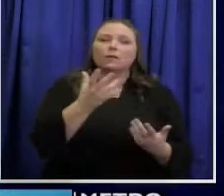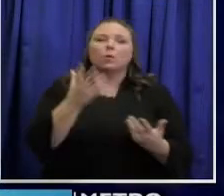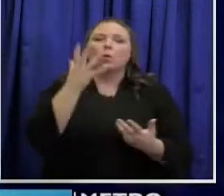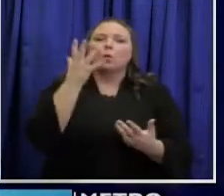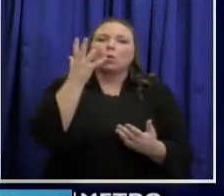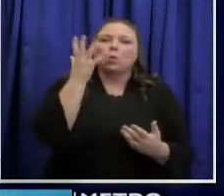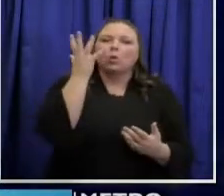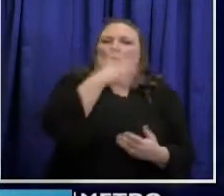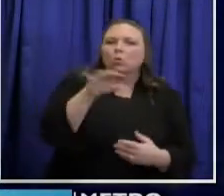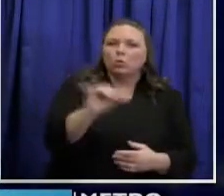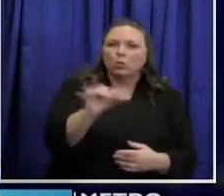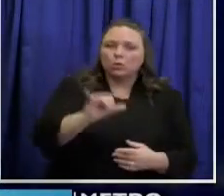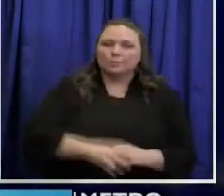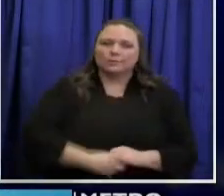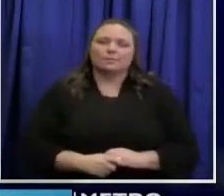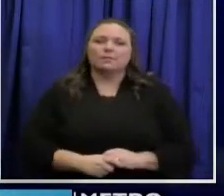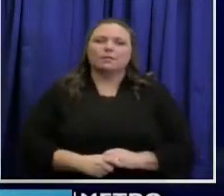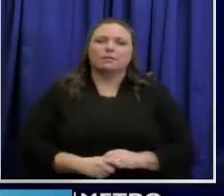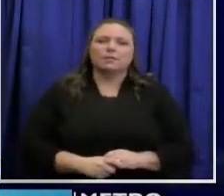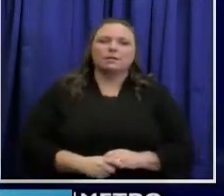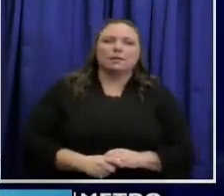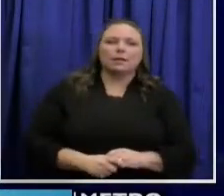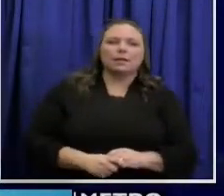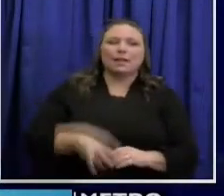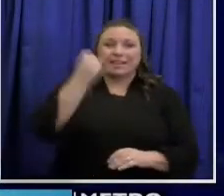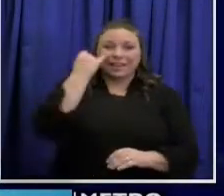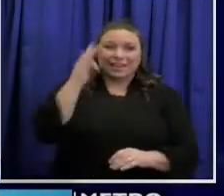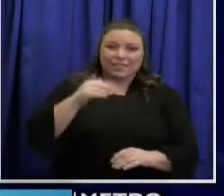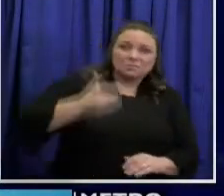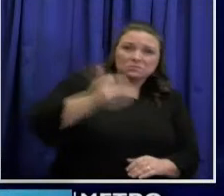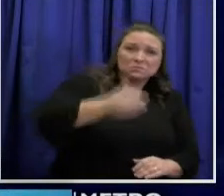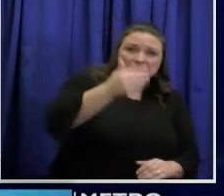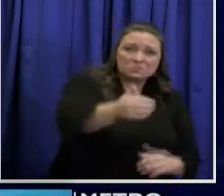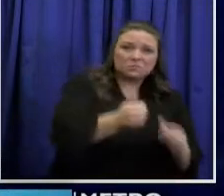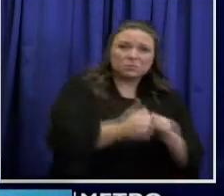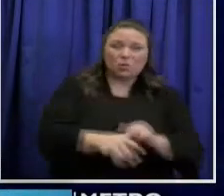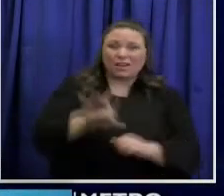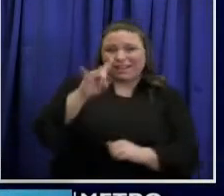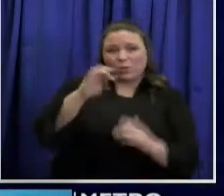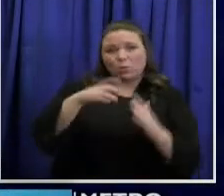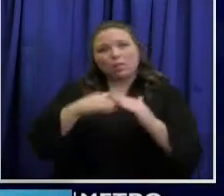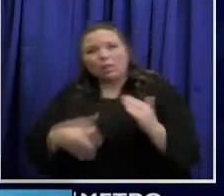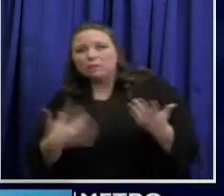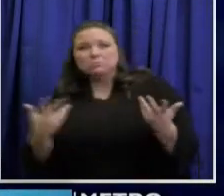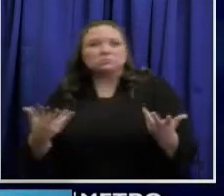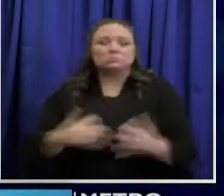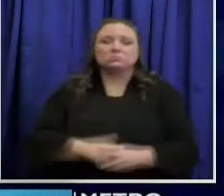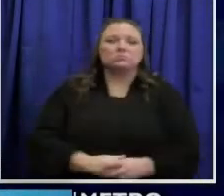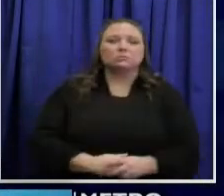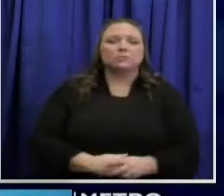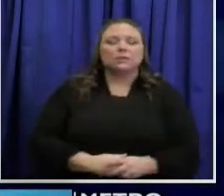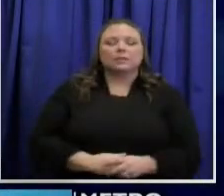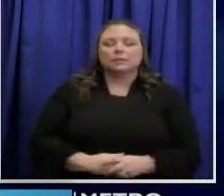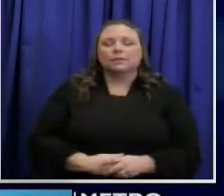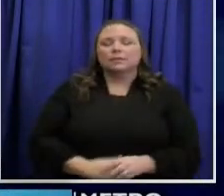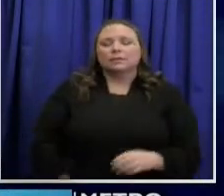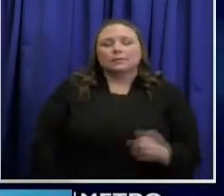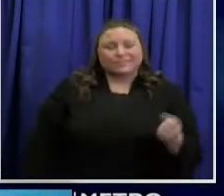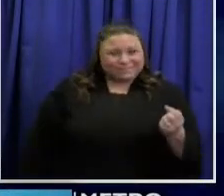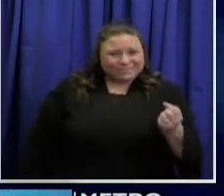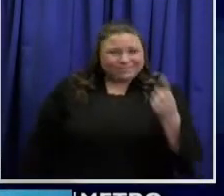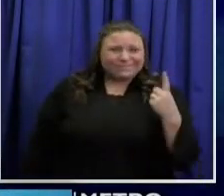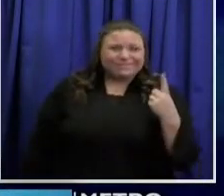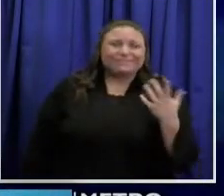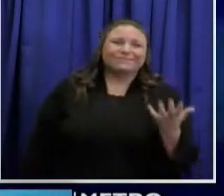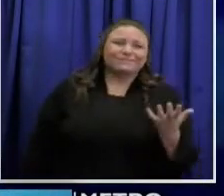ed pods and how inconsistent is that with 8. So much of this is